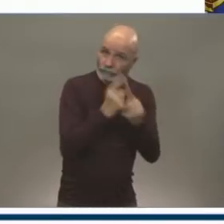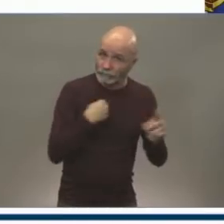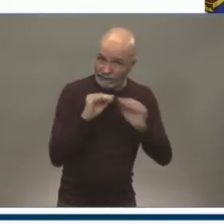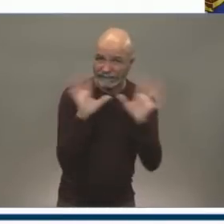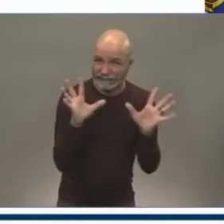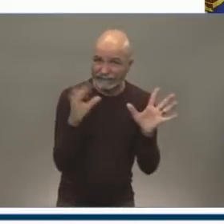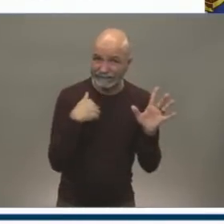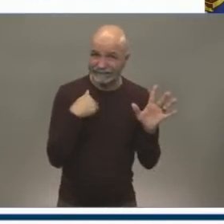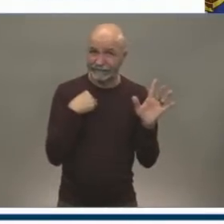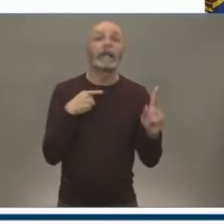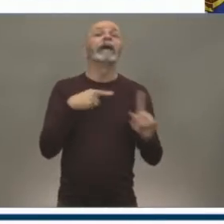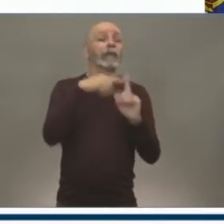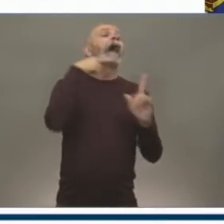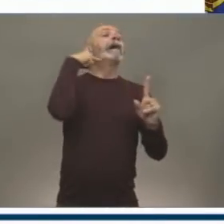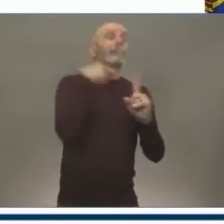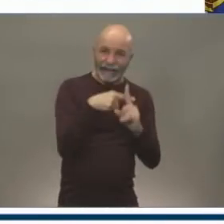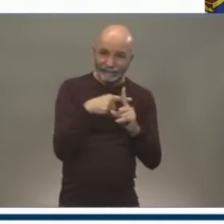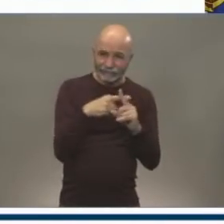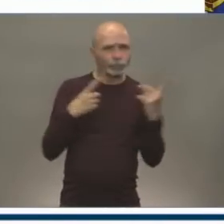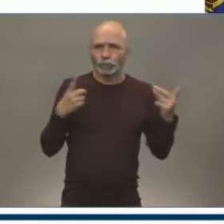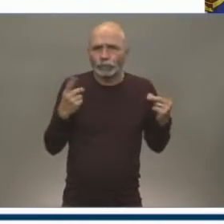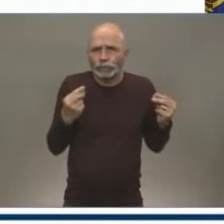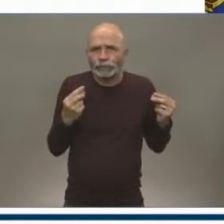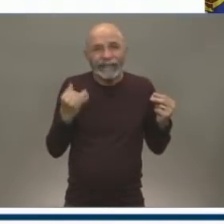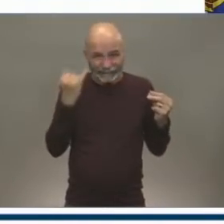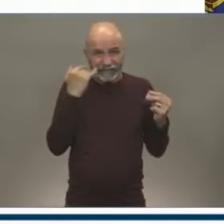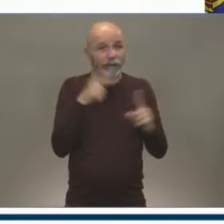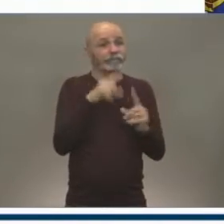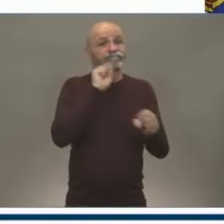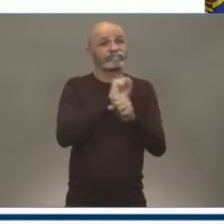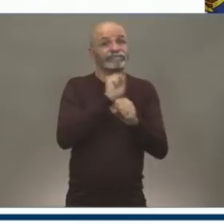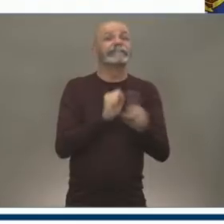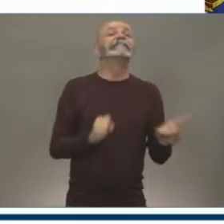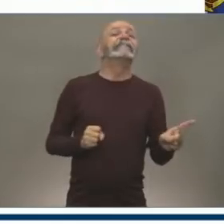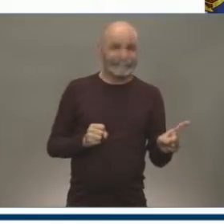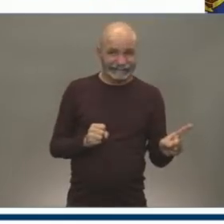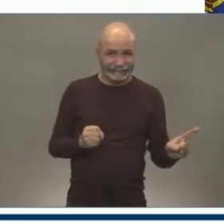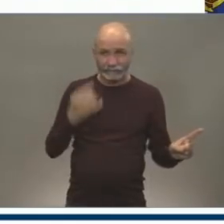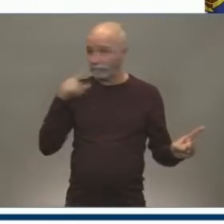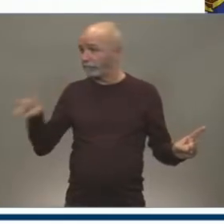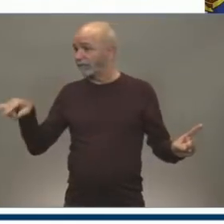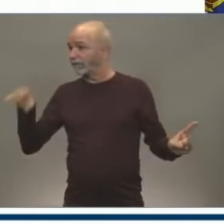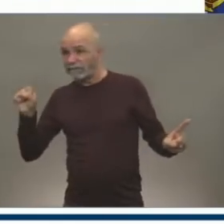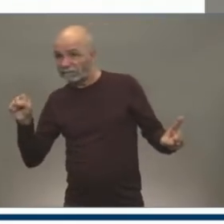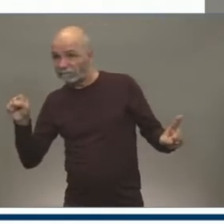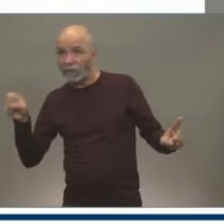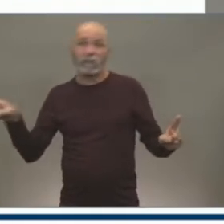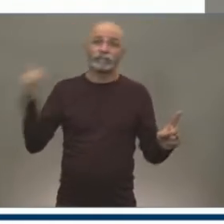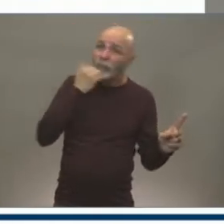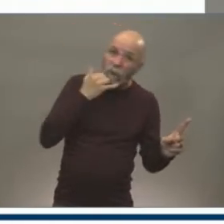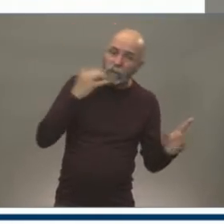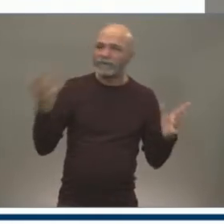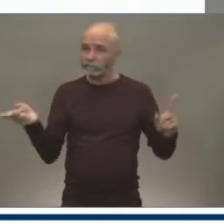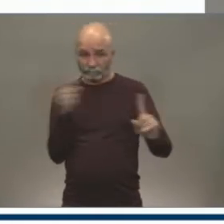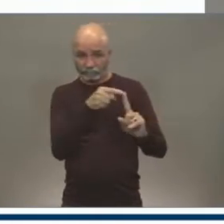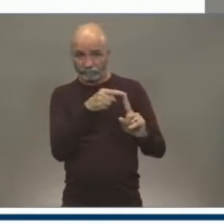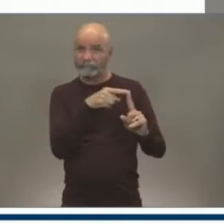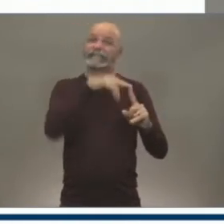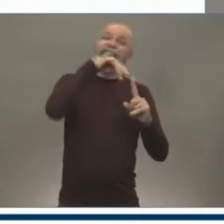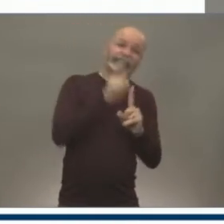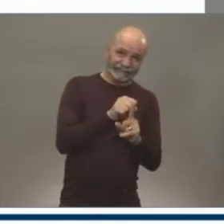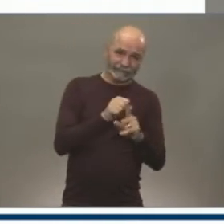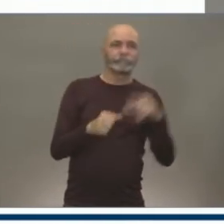feel for the accuracy locally as opposed to just numbers out there in the world? Absolutely, that's part of the people that are doing